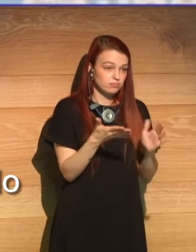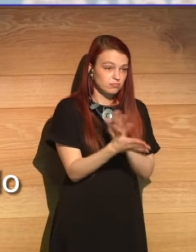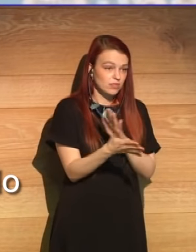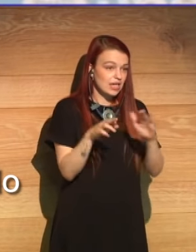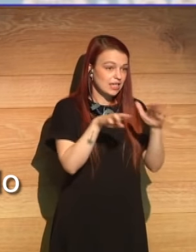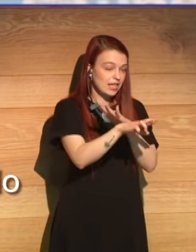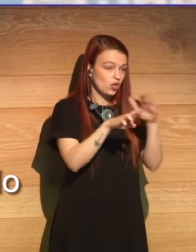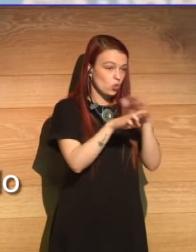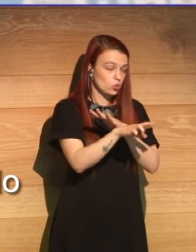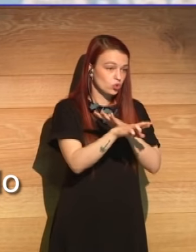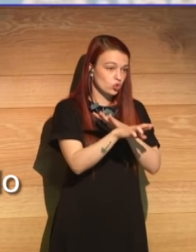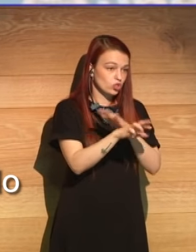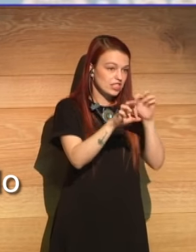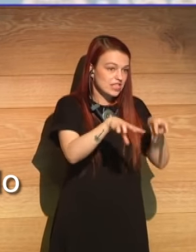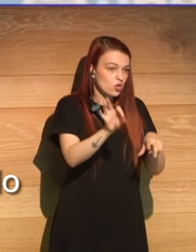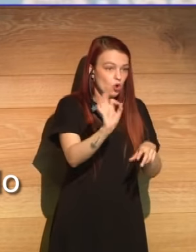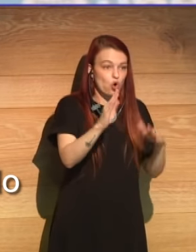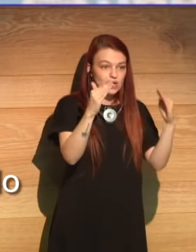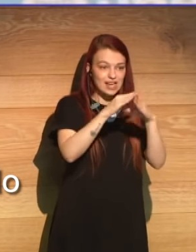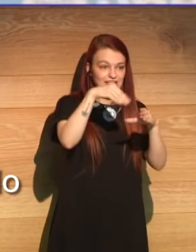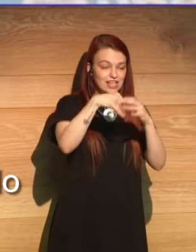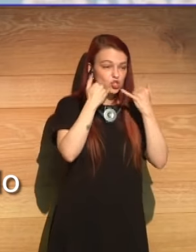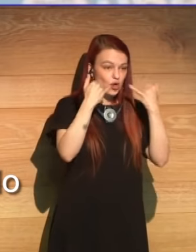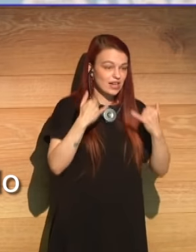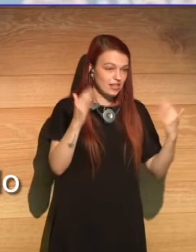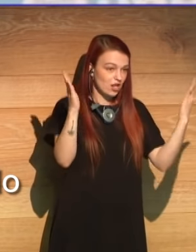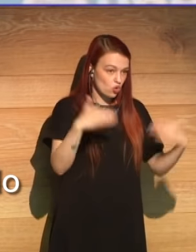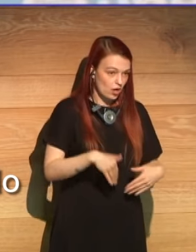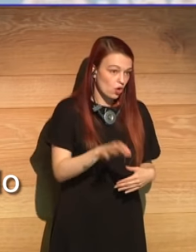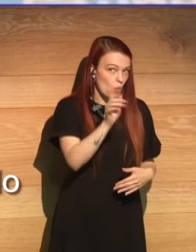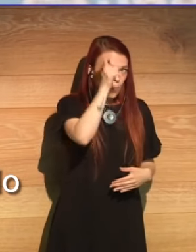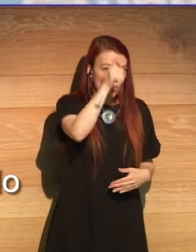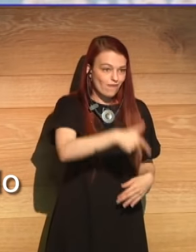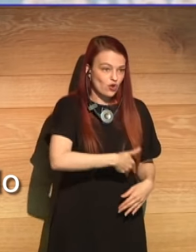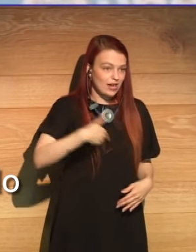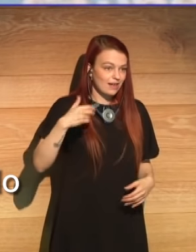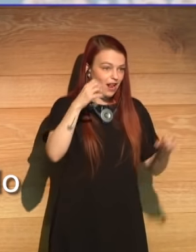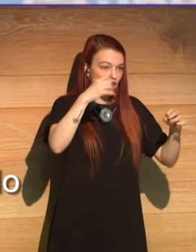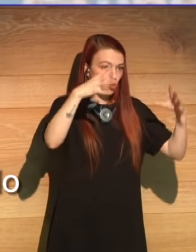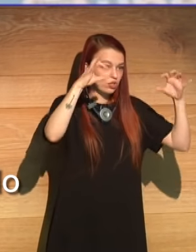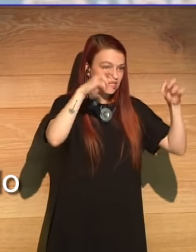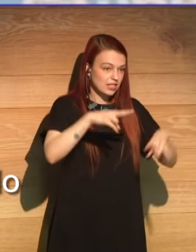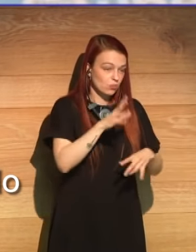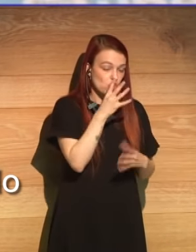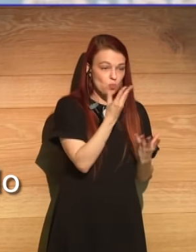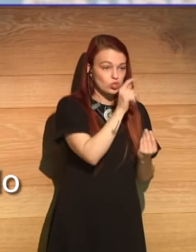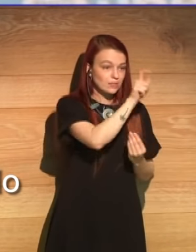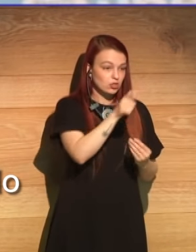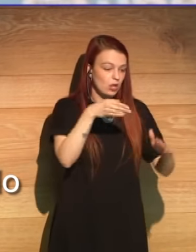that a good number of children were not able to access distance learning.